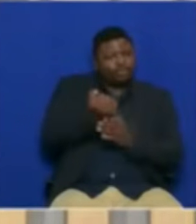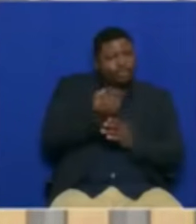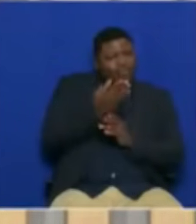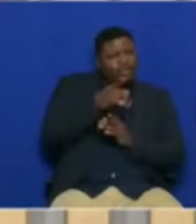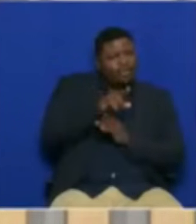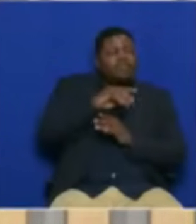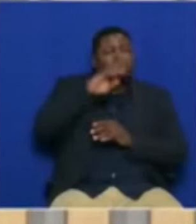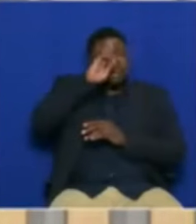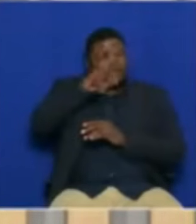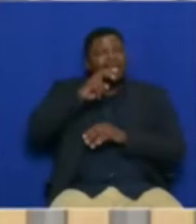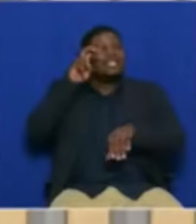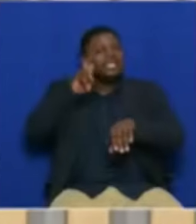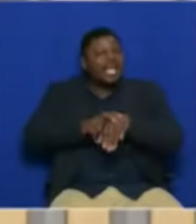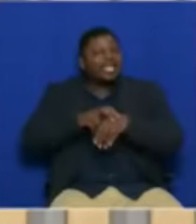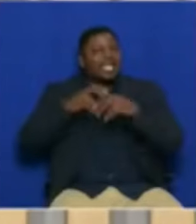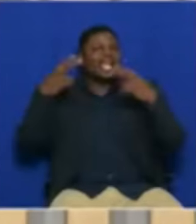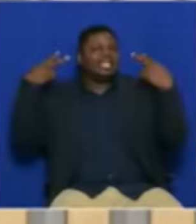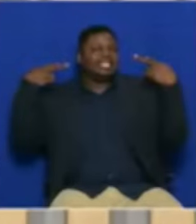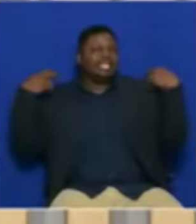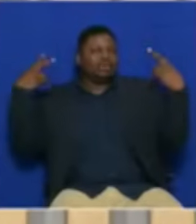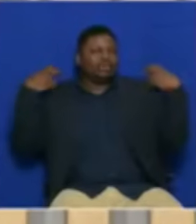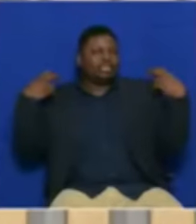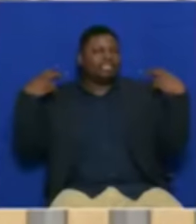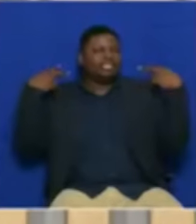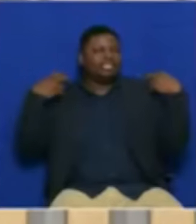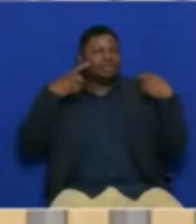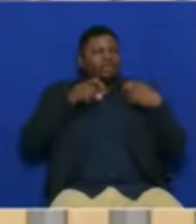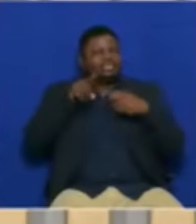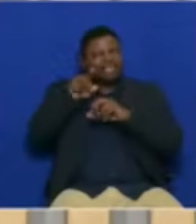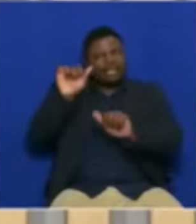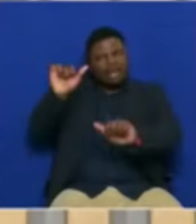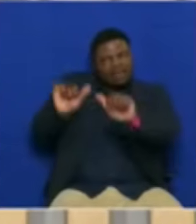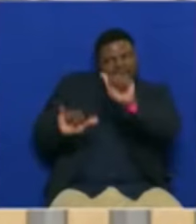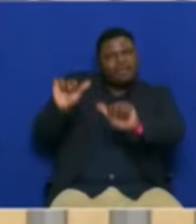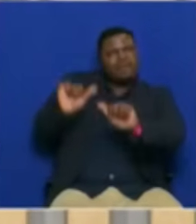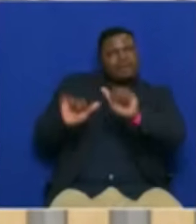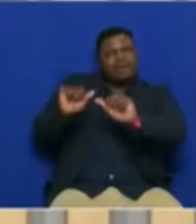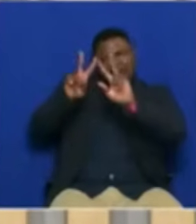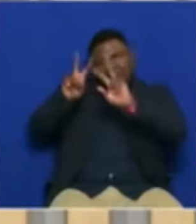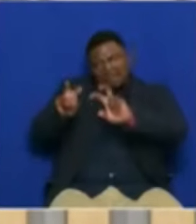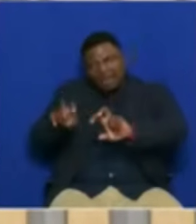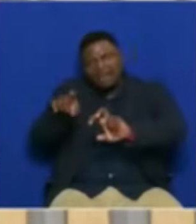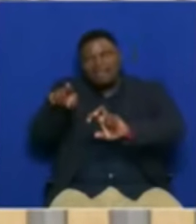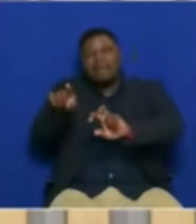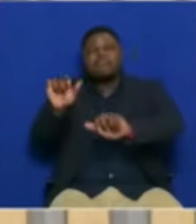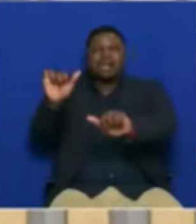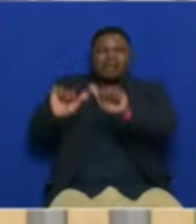can, it says there that you must get a security clearance within 6 months of your